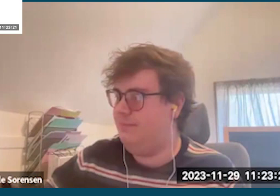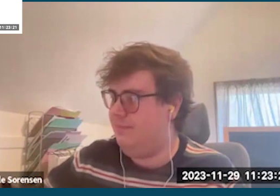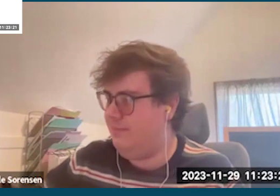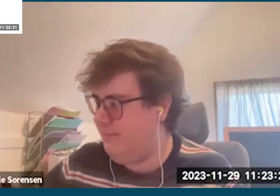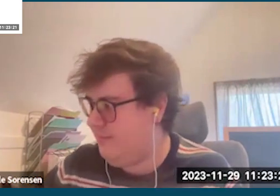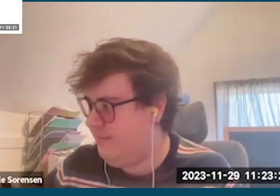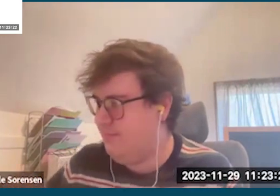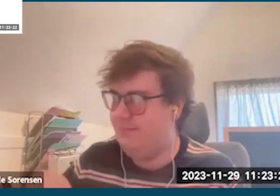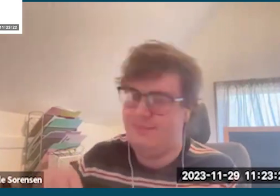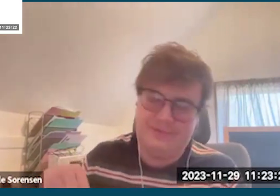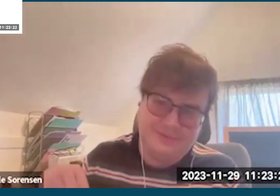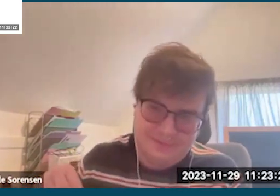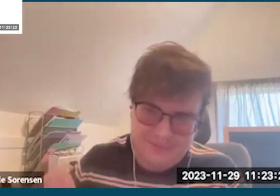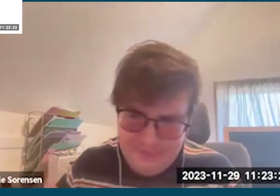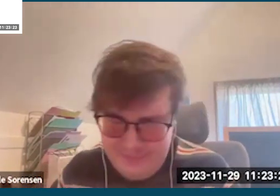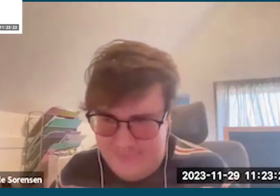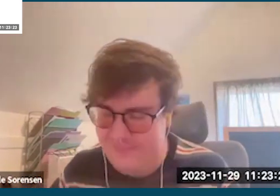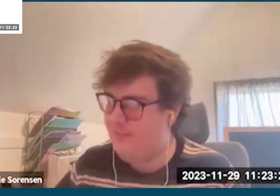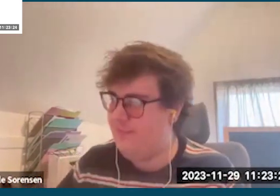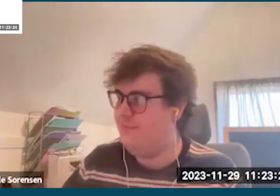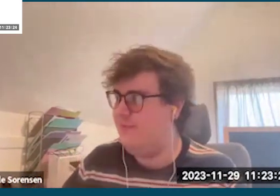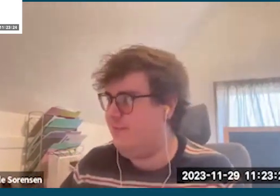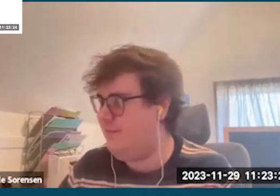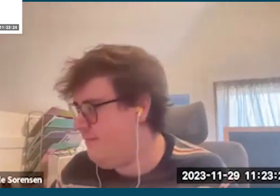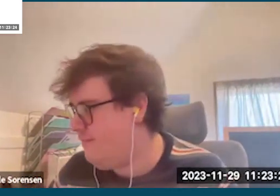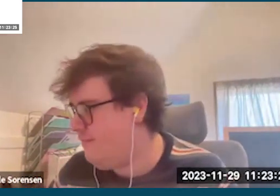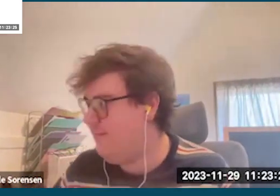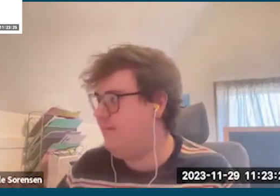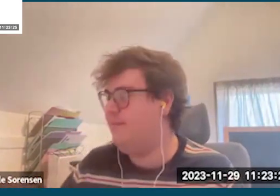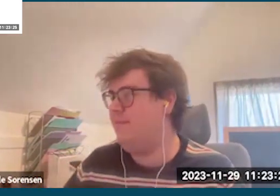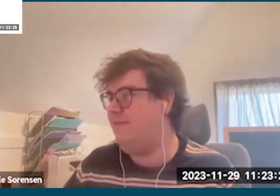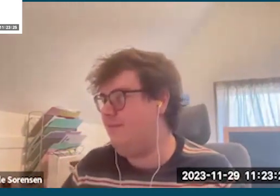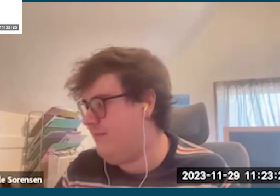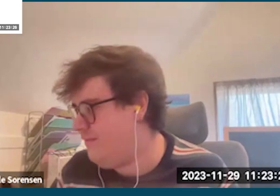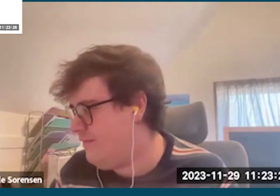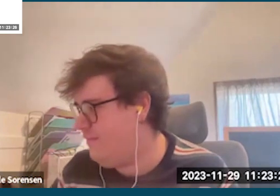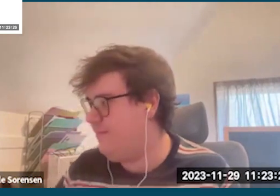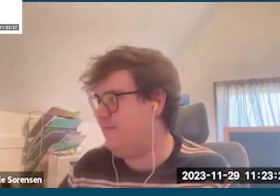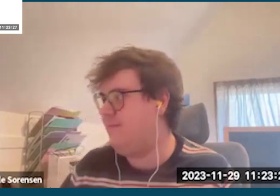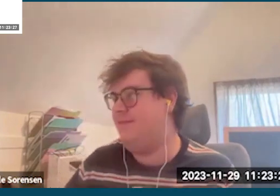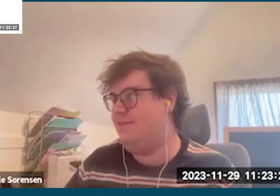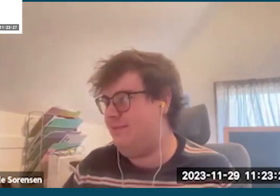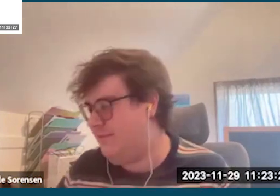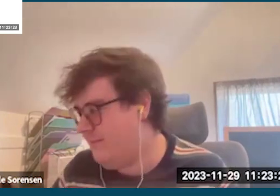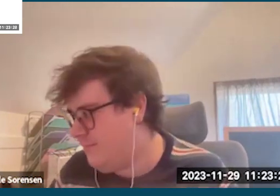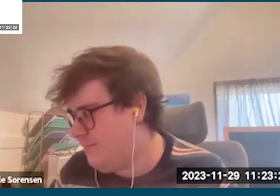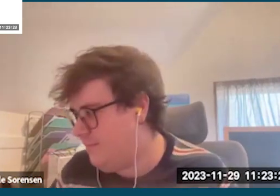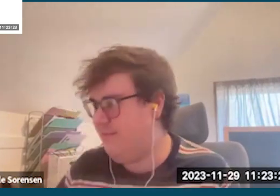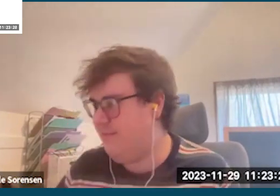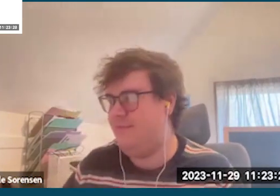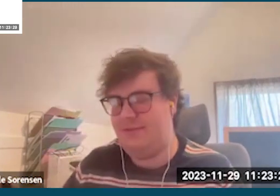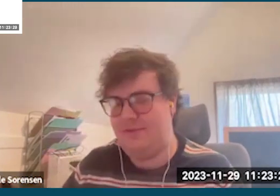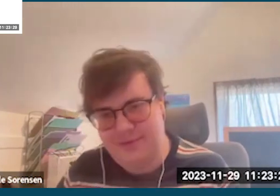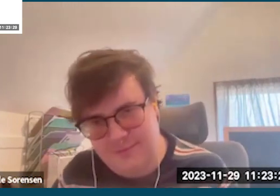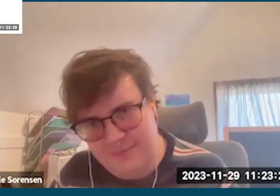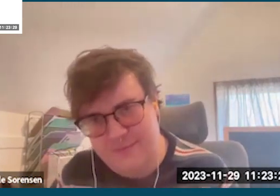interested, personally, I don't mind people reading as I type as long as they wait to respond until I finish. Because having people try